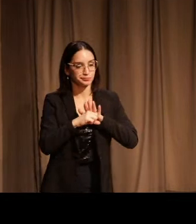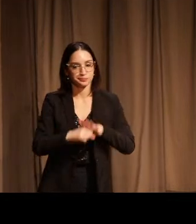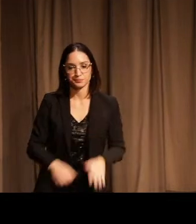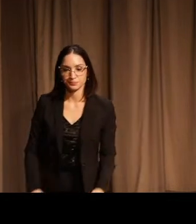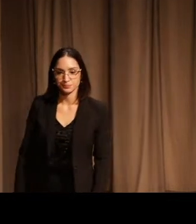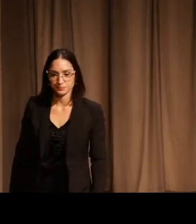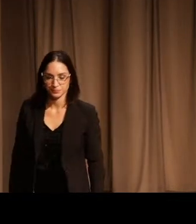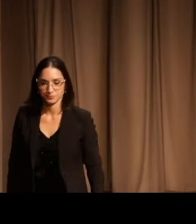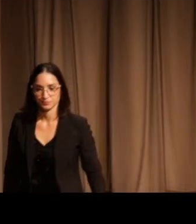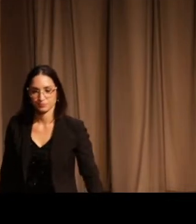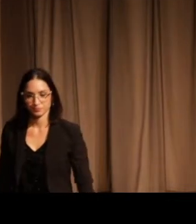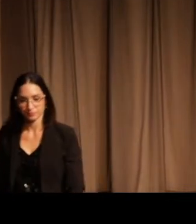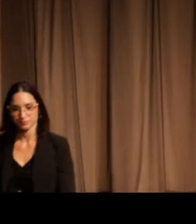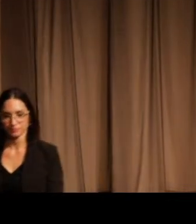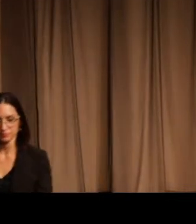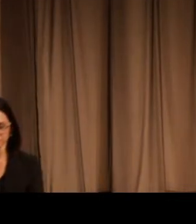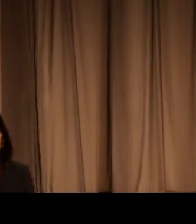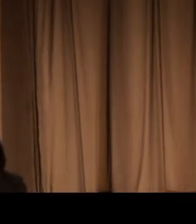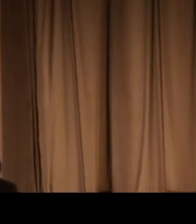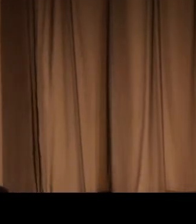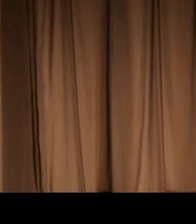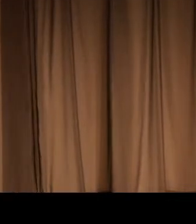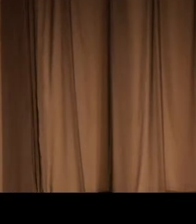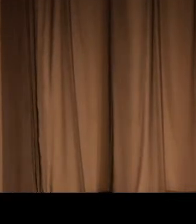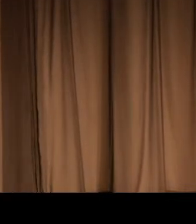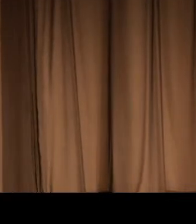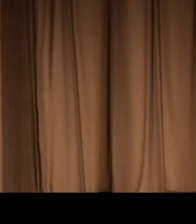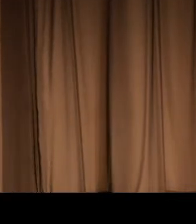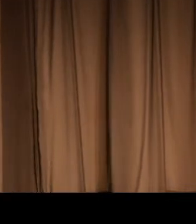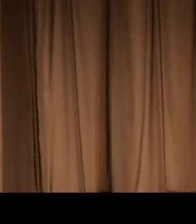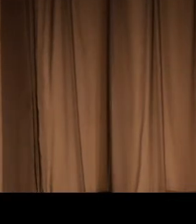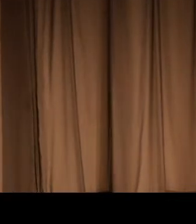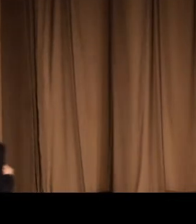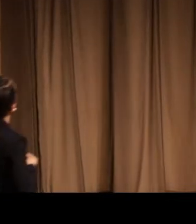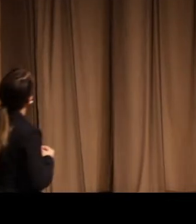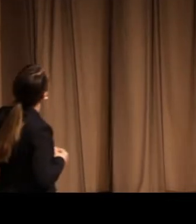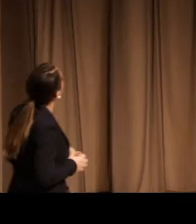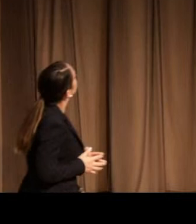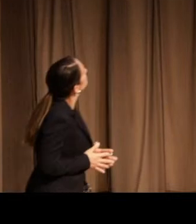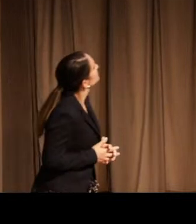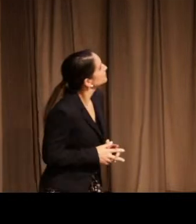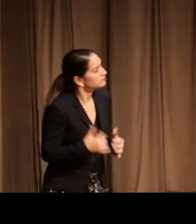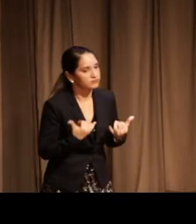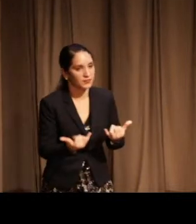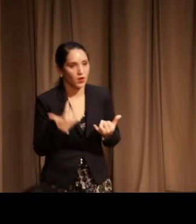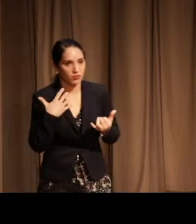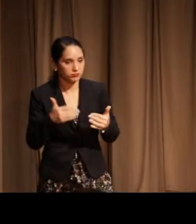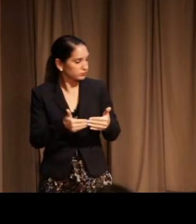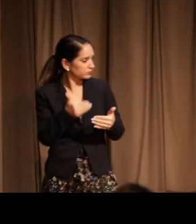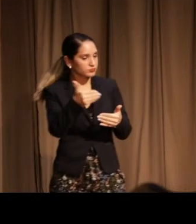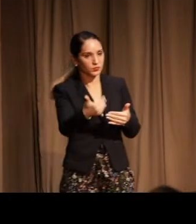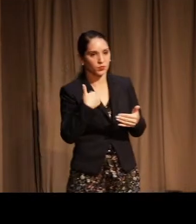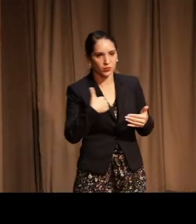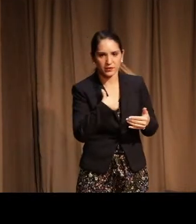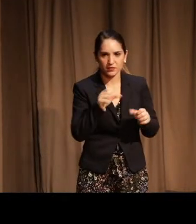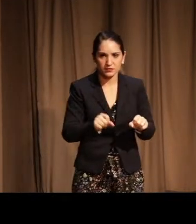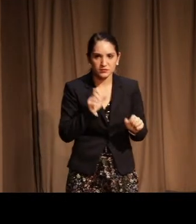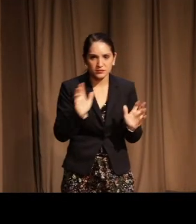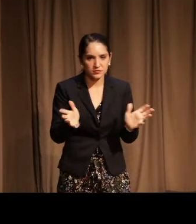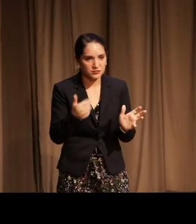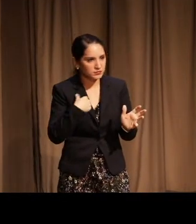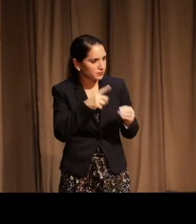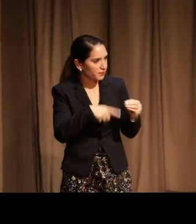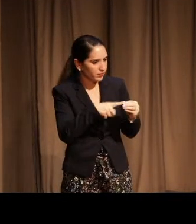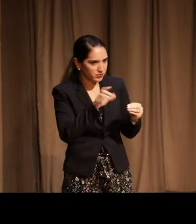them. Now, I wanted to maybe move over to Well, we can talk about these a little bit too, right?